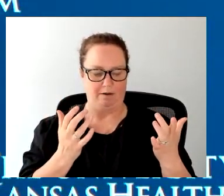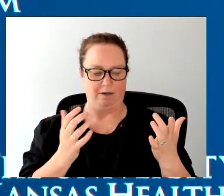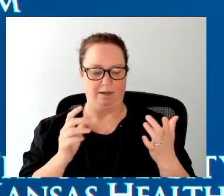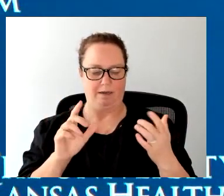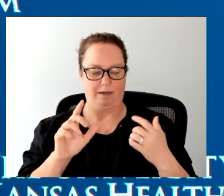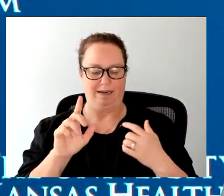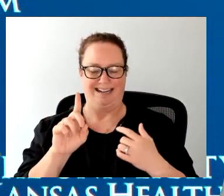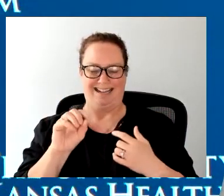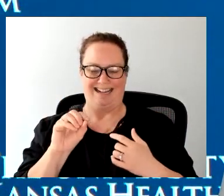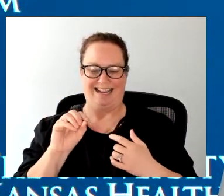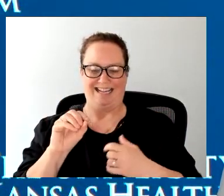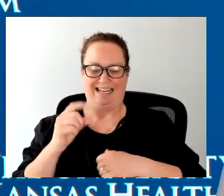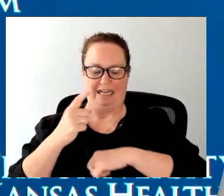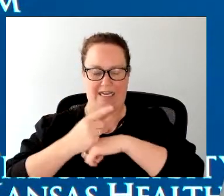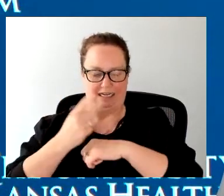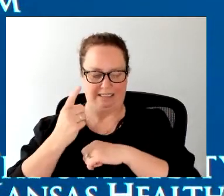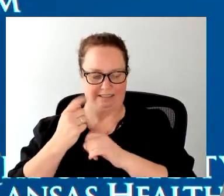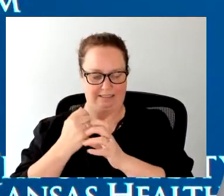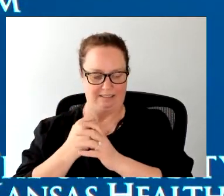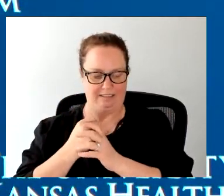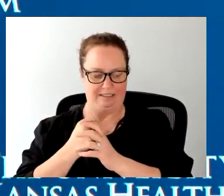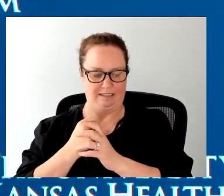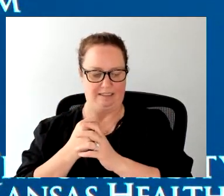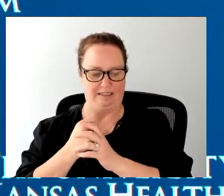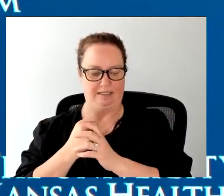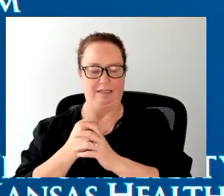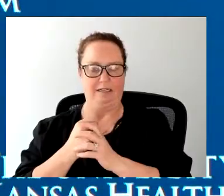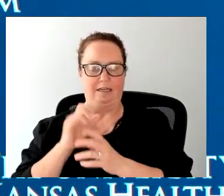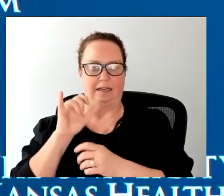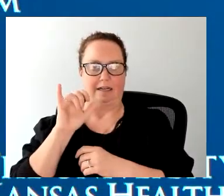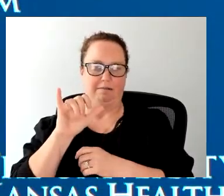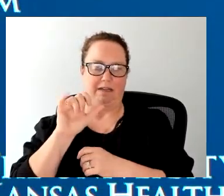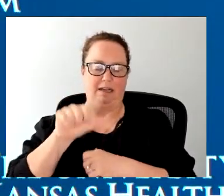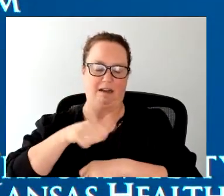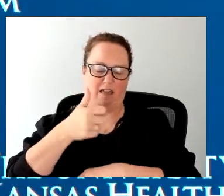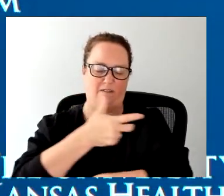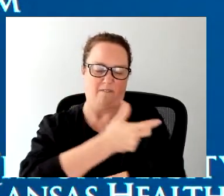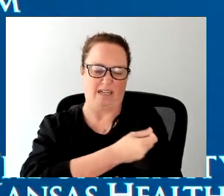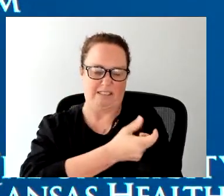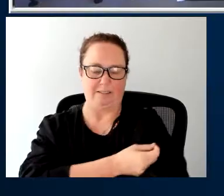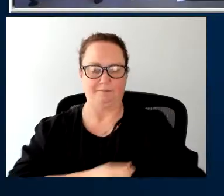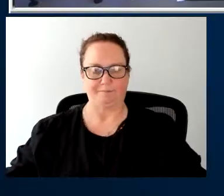your COVID infection before getting another vaccine dose is probably the best.